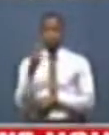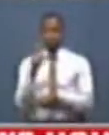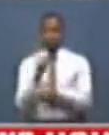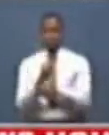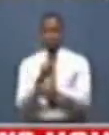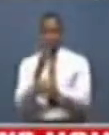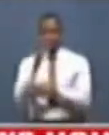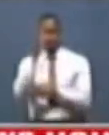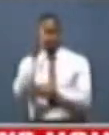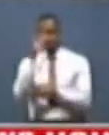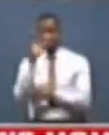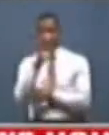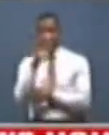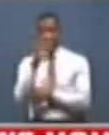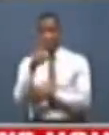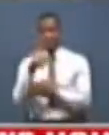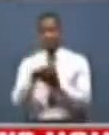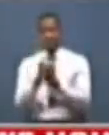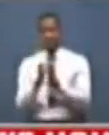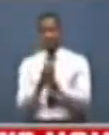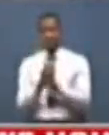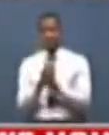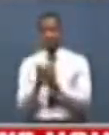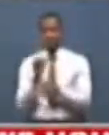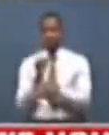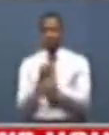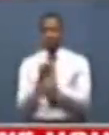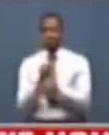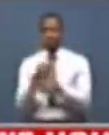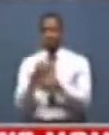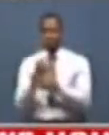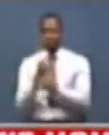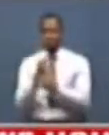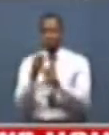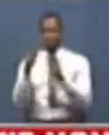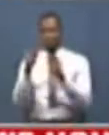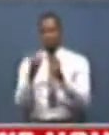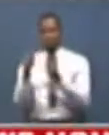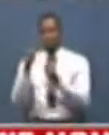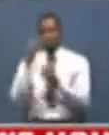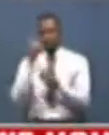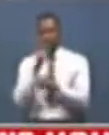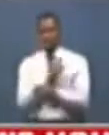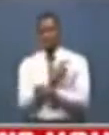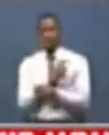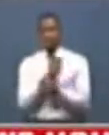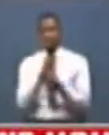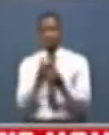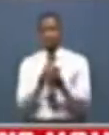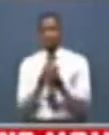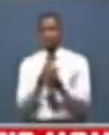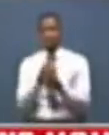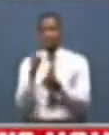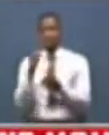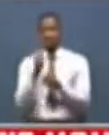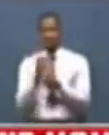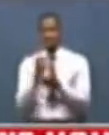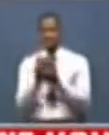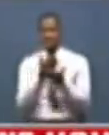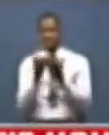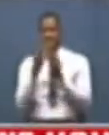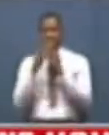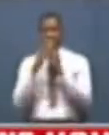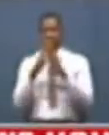Father Christmas has become an annual operational strategy of the Ghana Police Service. It is to consolidate peace